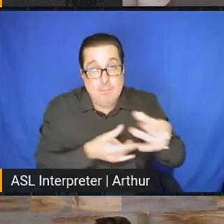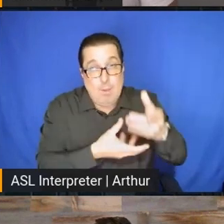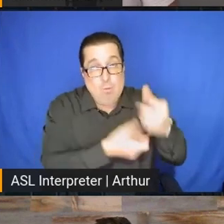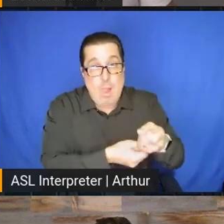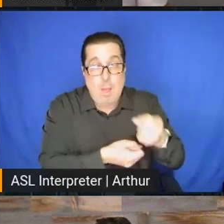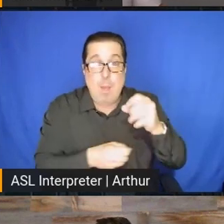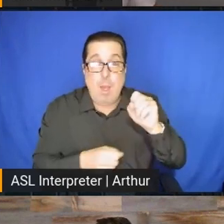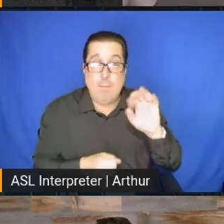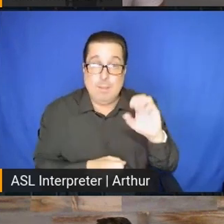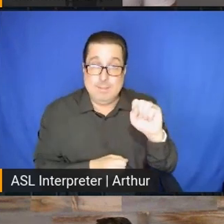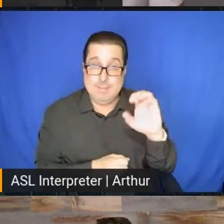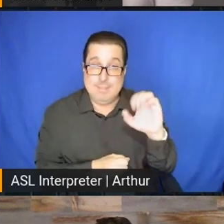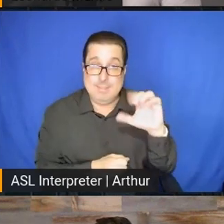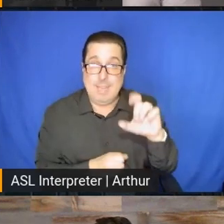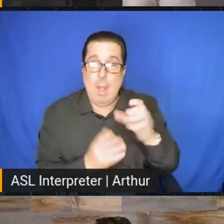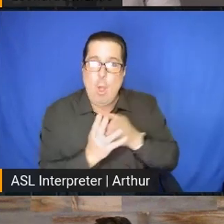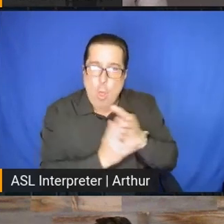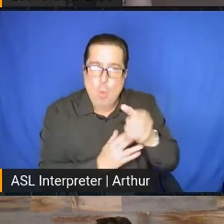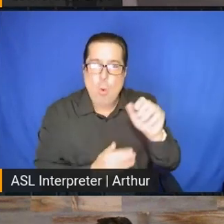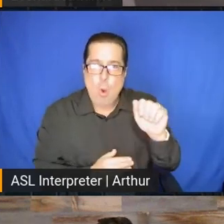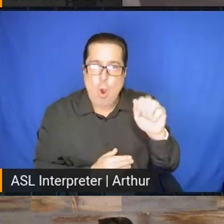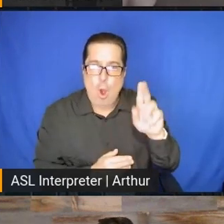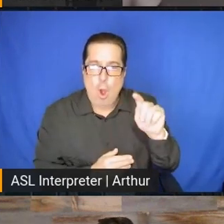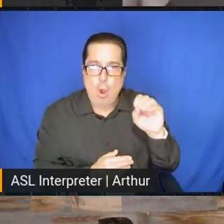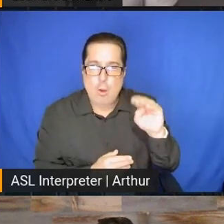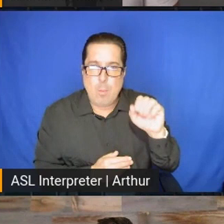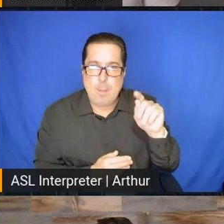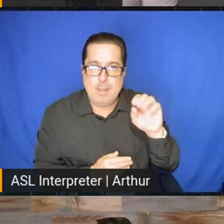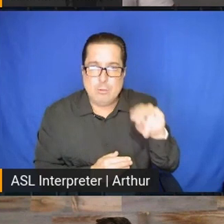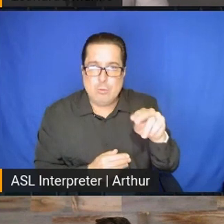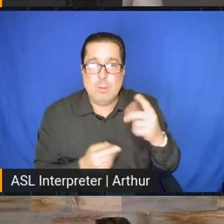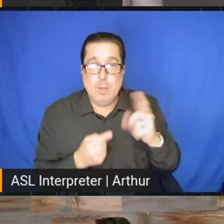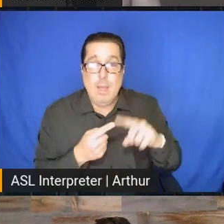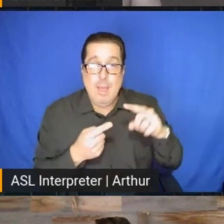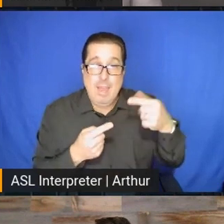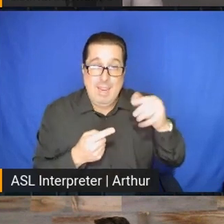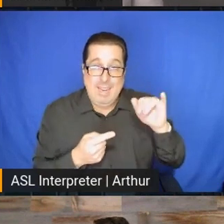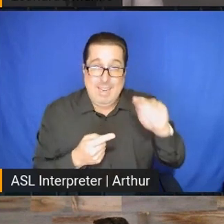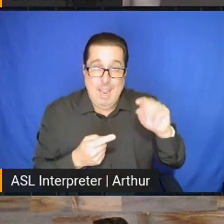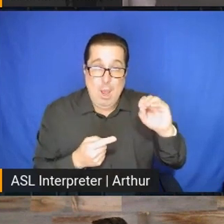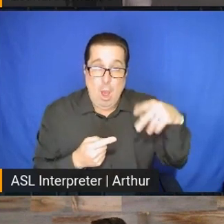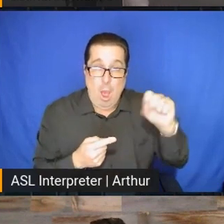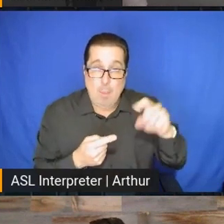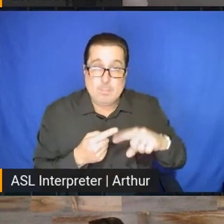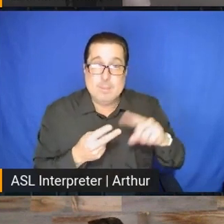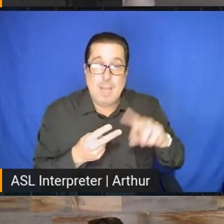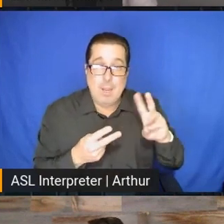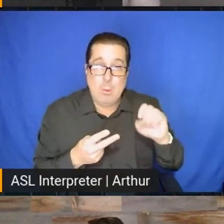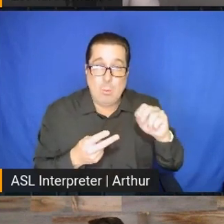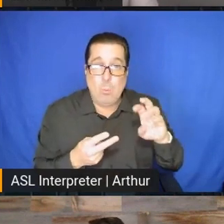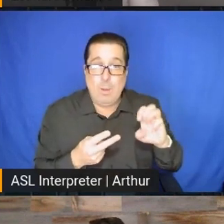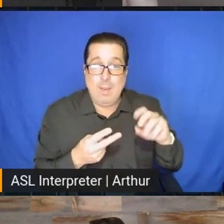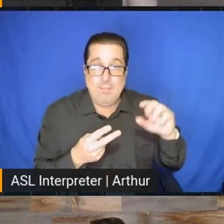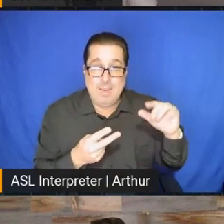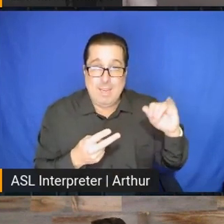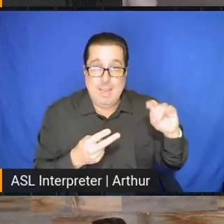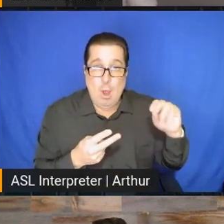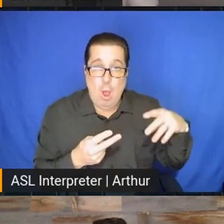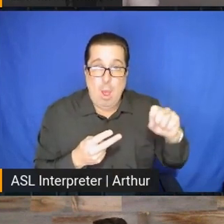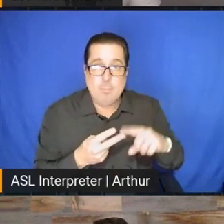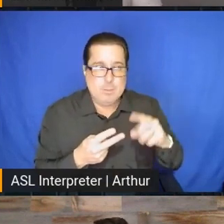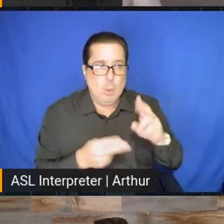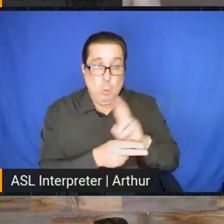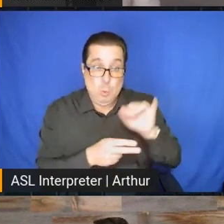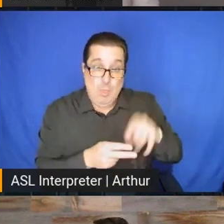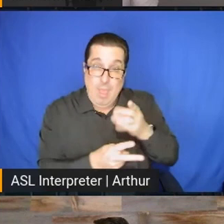through automation. And again, GitOps and Weave GitOps, because of this continuous process of reconciliation and the fact that you can